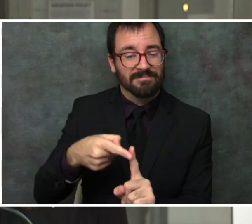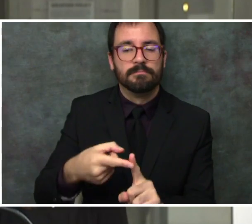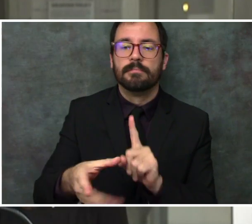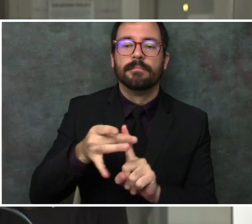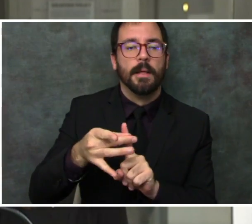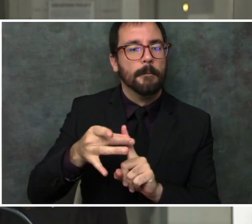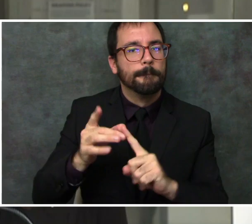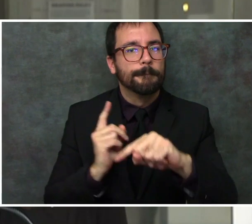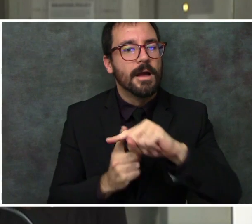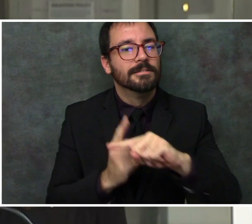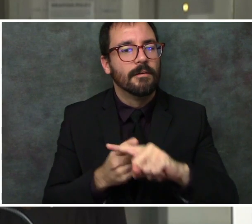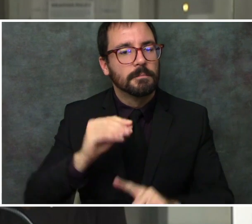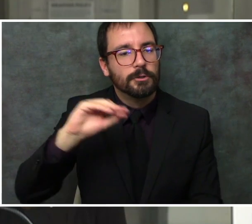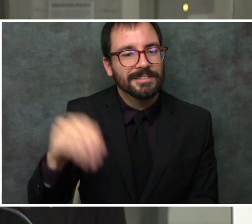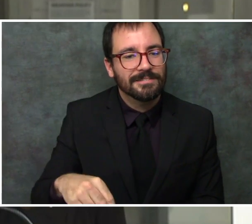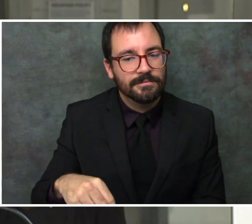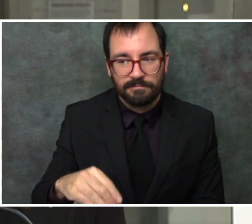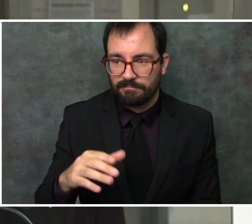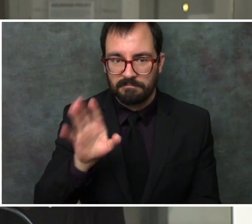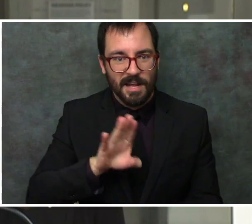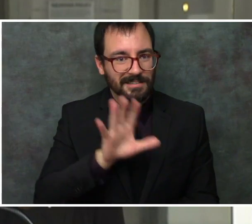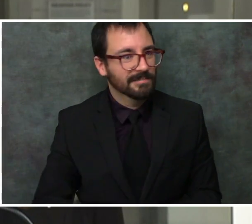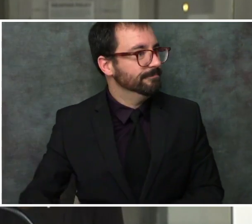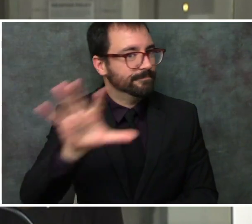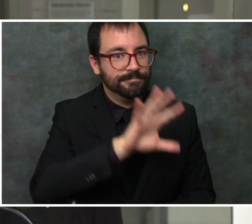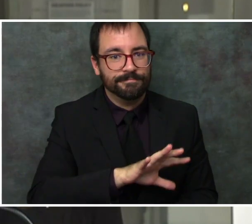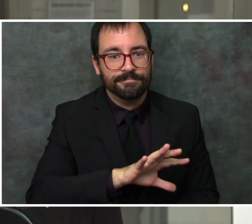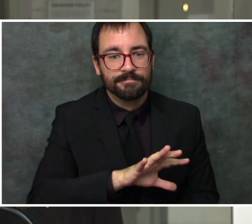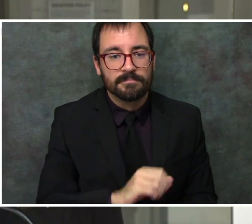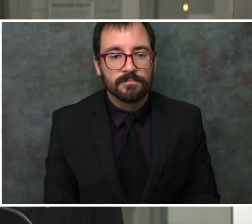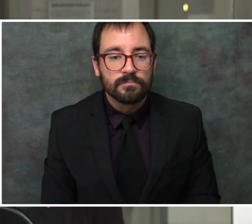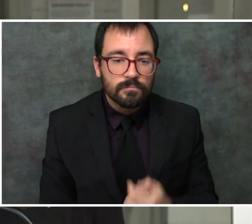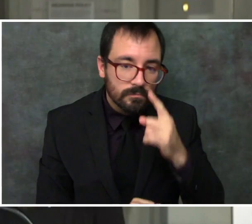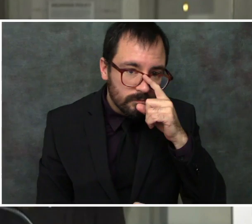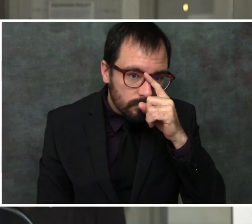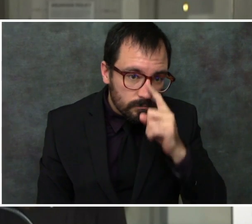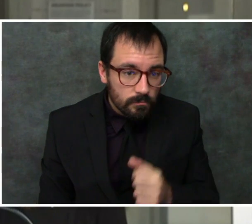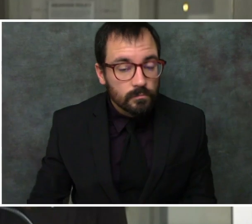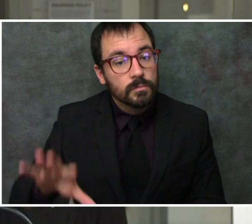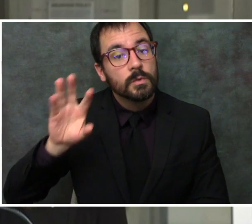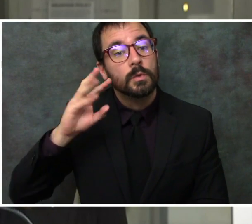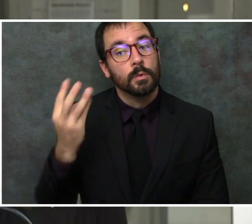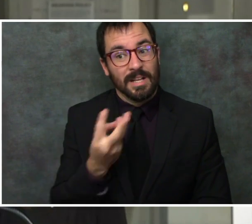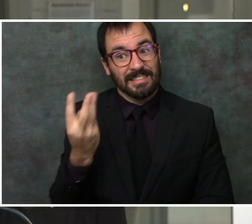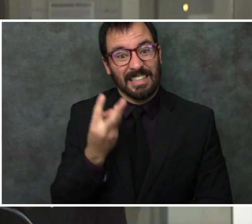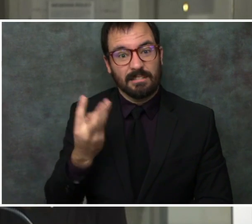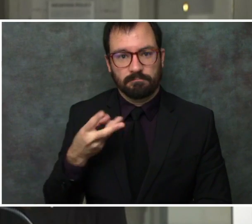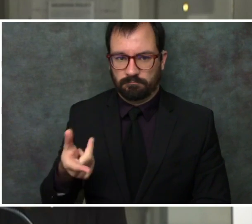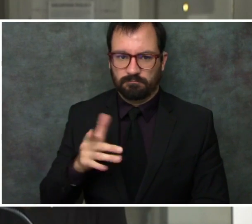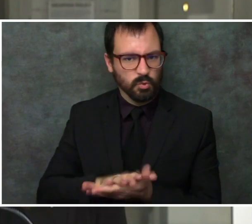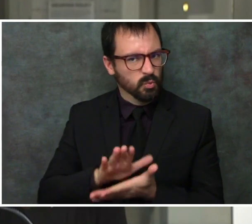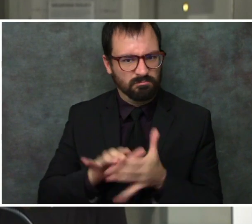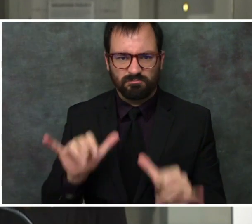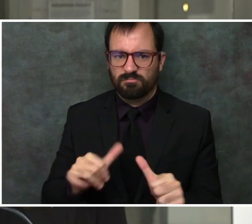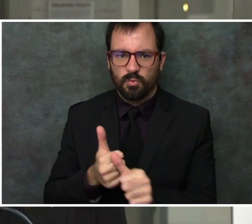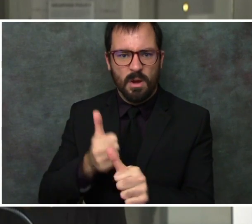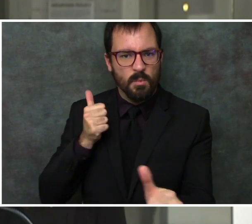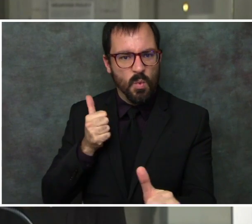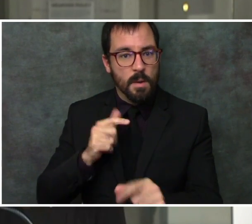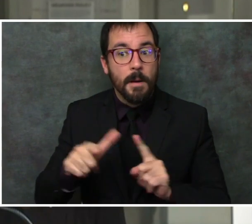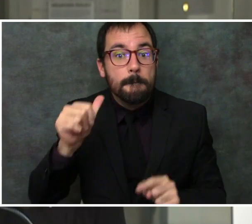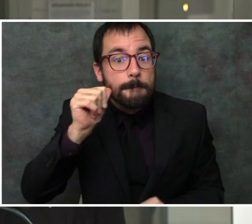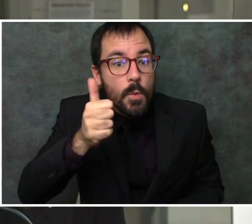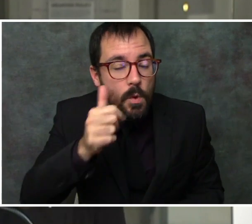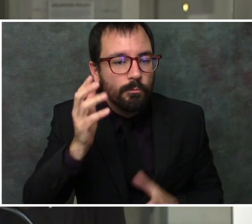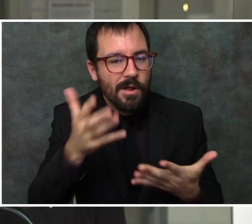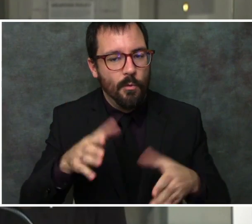remote, but we will reopen tomorrow to continue serving the highest need students in our district whose families opted